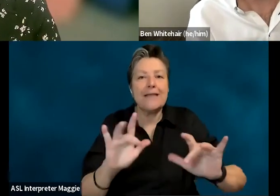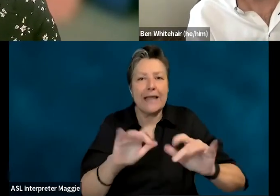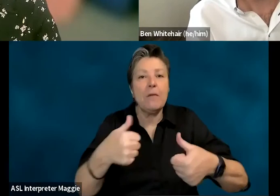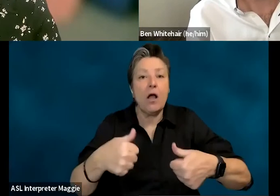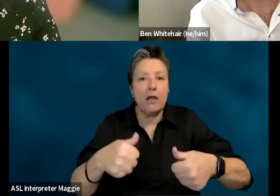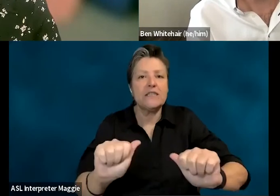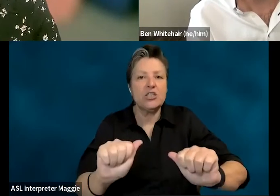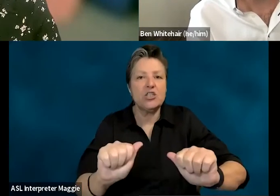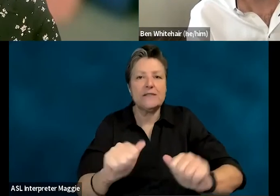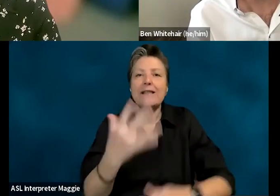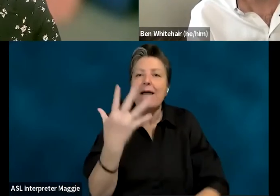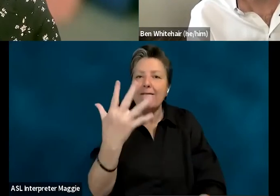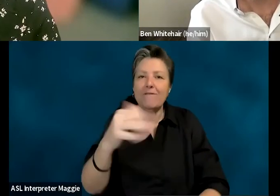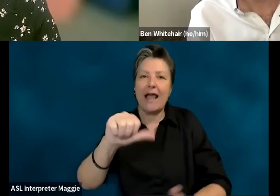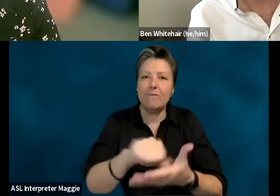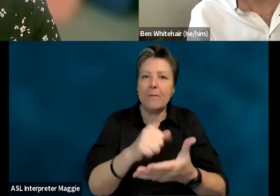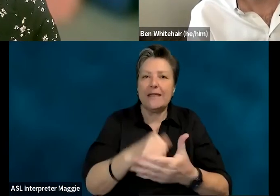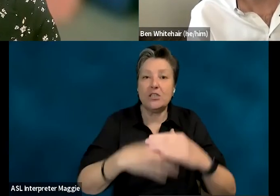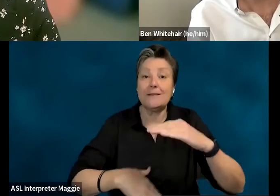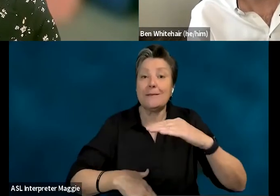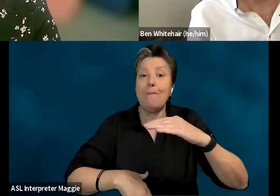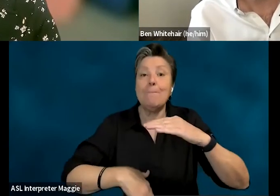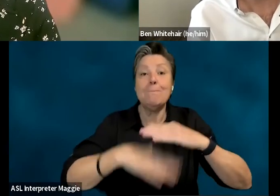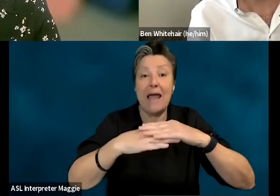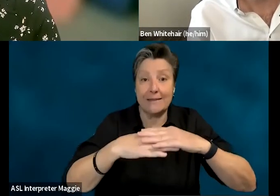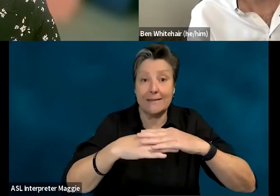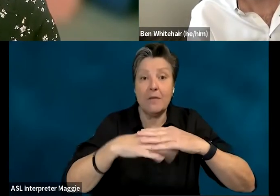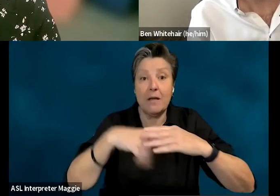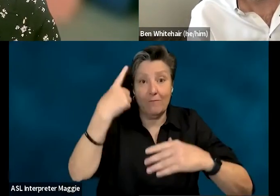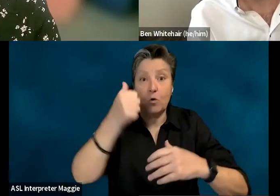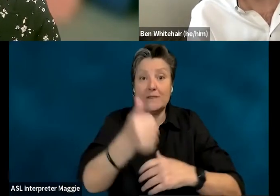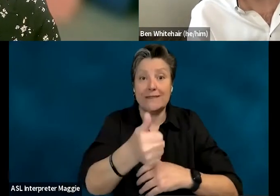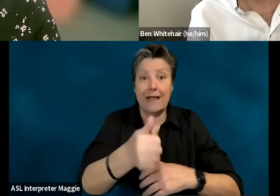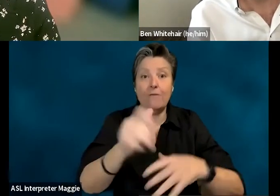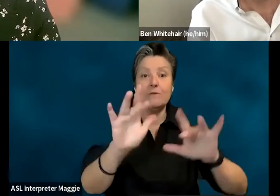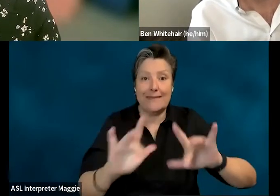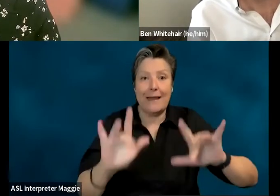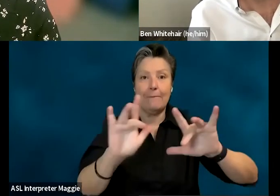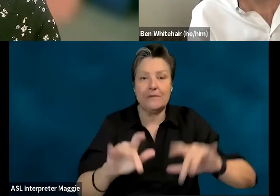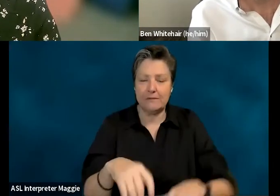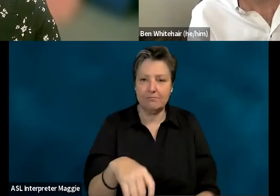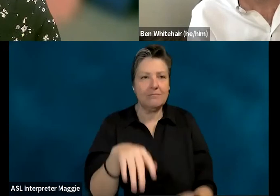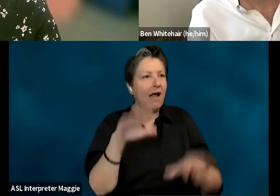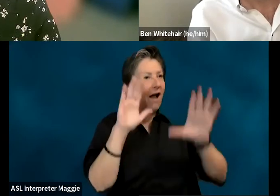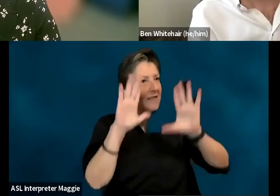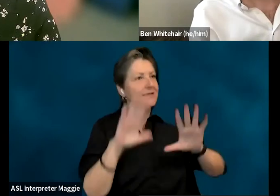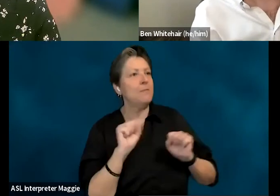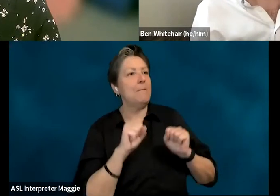right. 5 pages maximum for the self-tapes. Awesome.